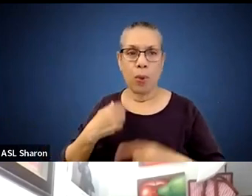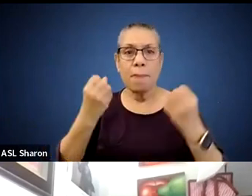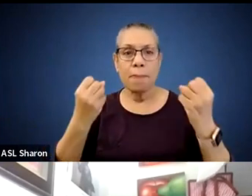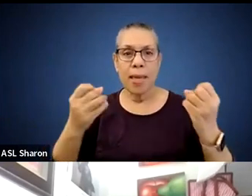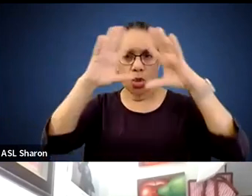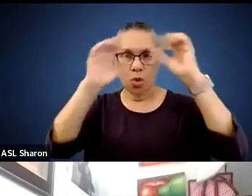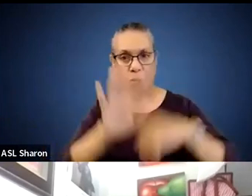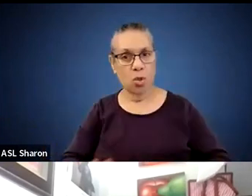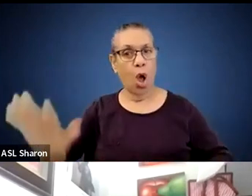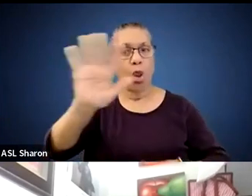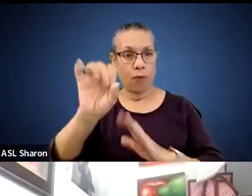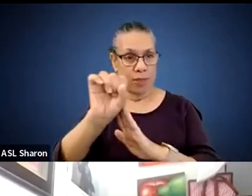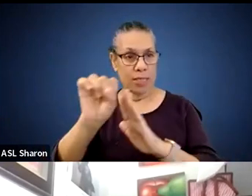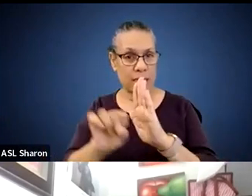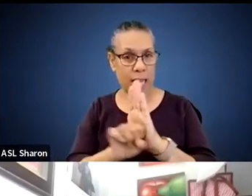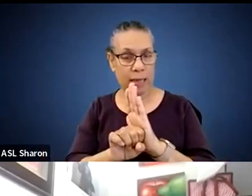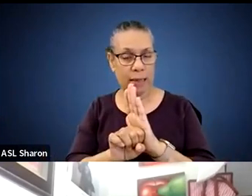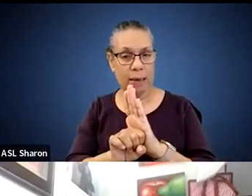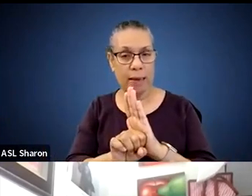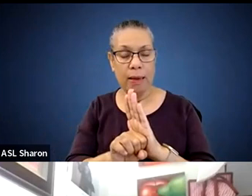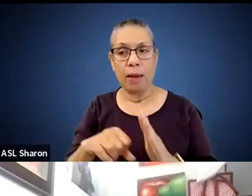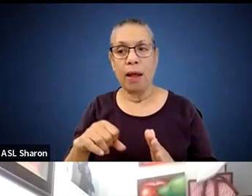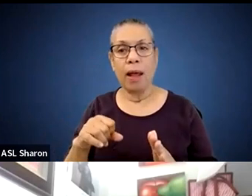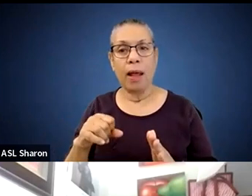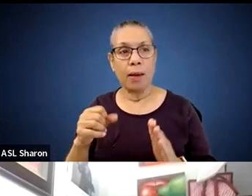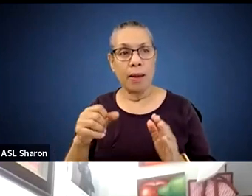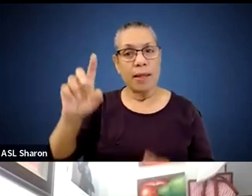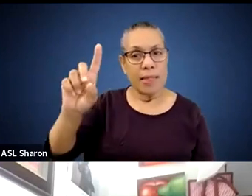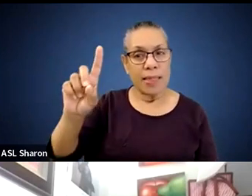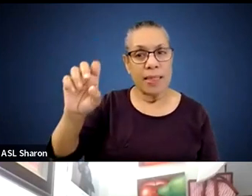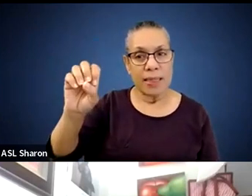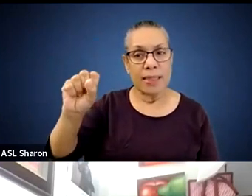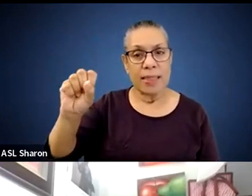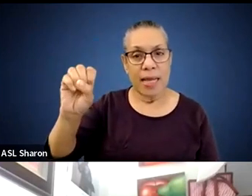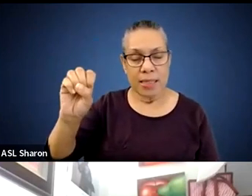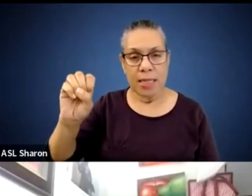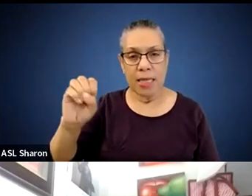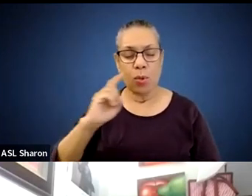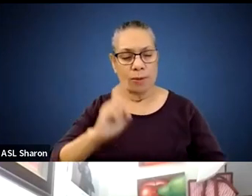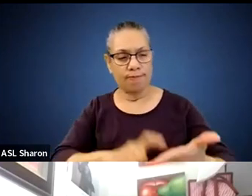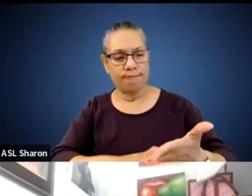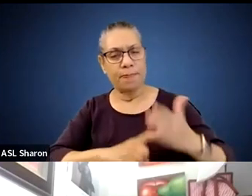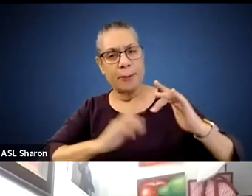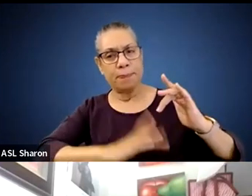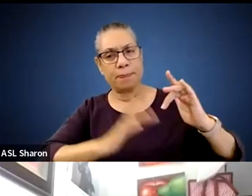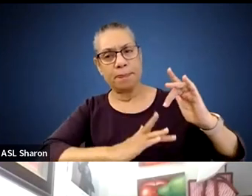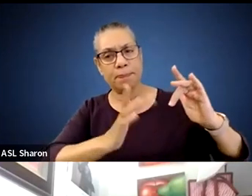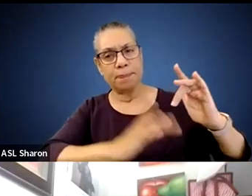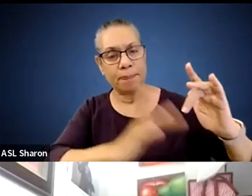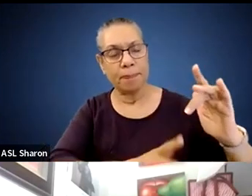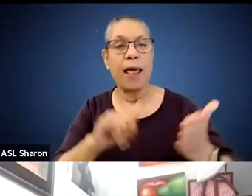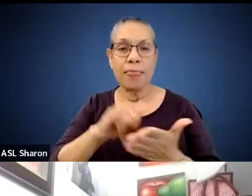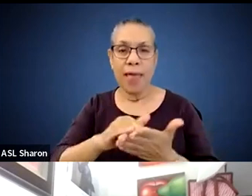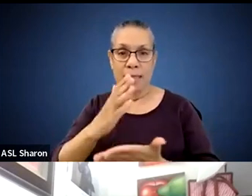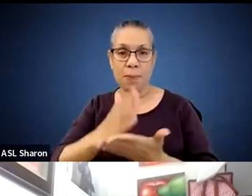state and um this was like one of the big things that Jesse was talking about was chronic absenteeism you know is part of the